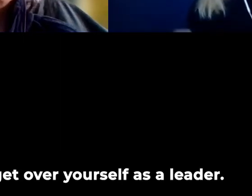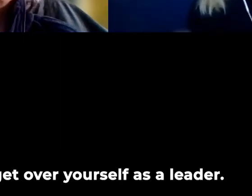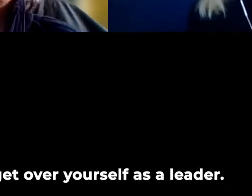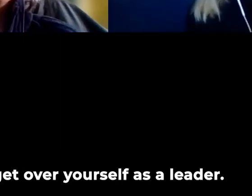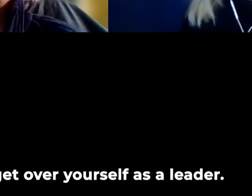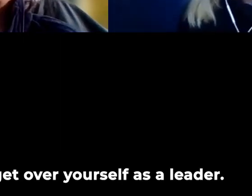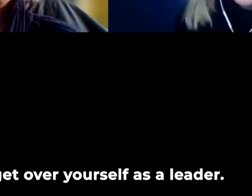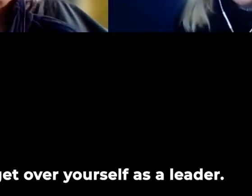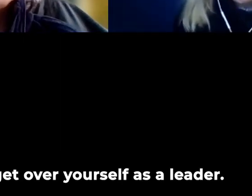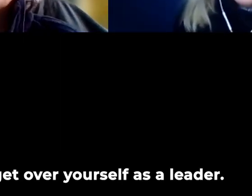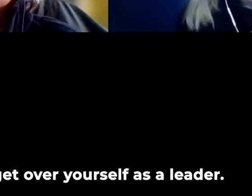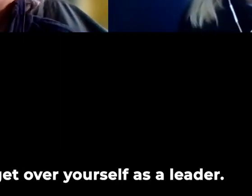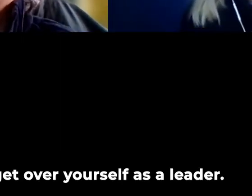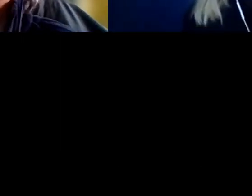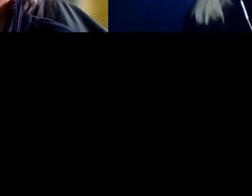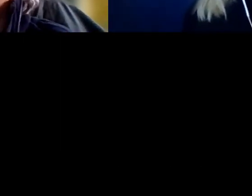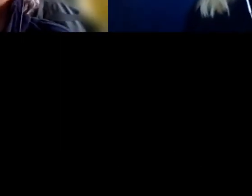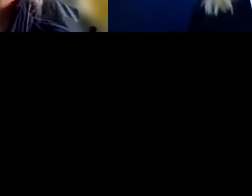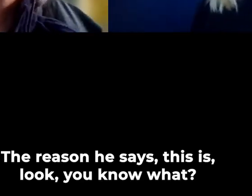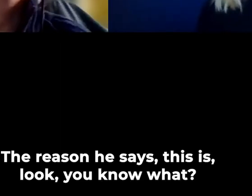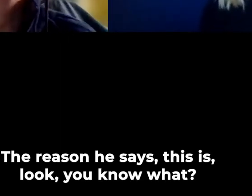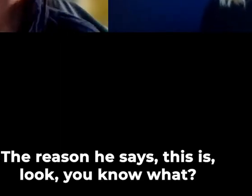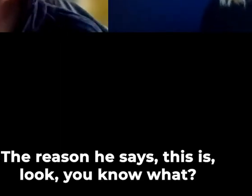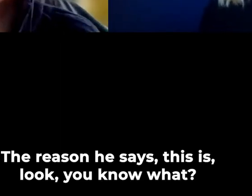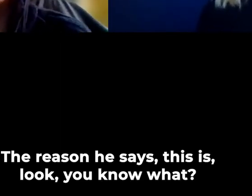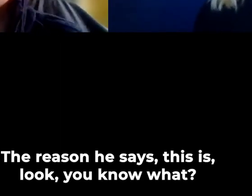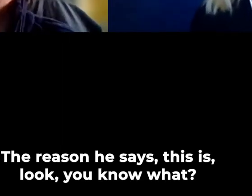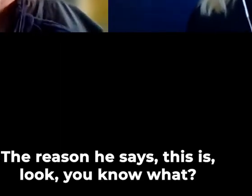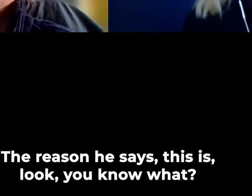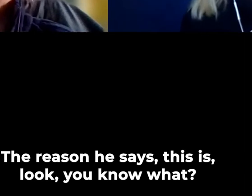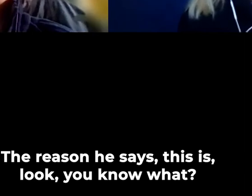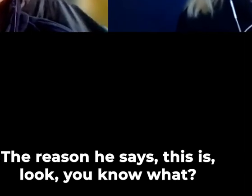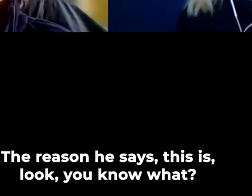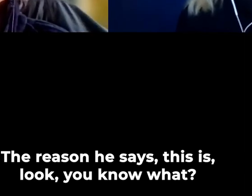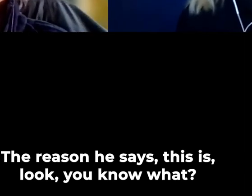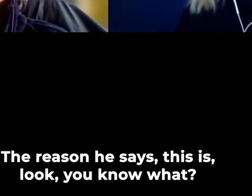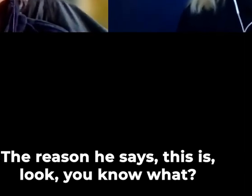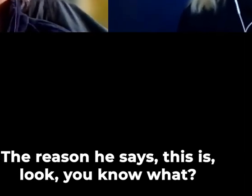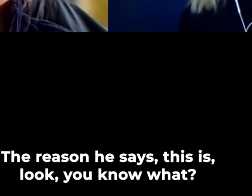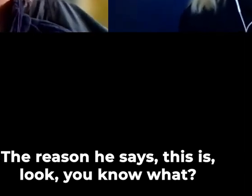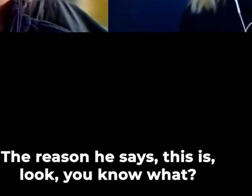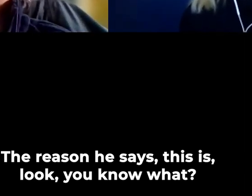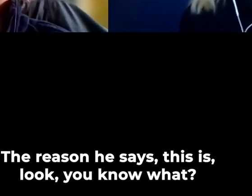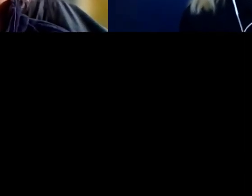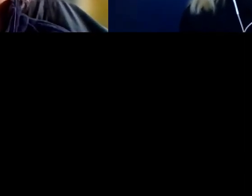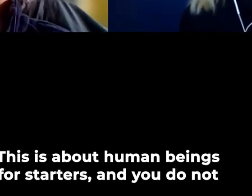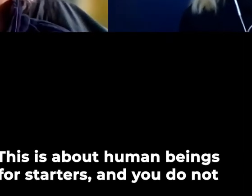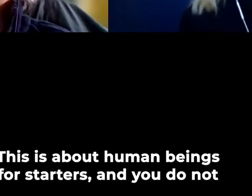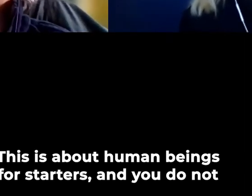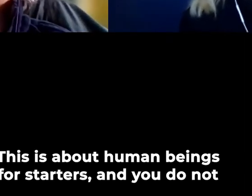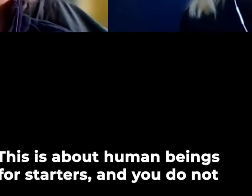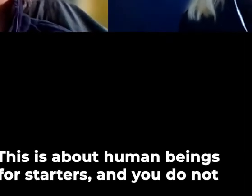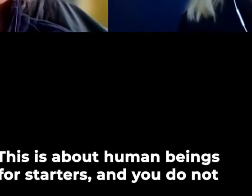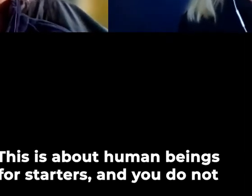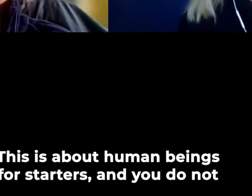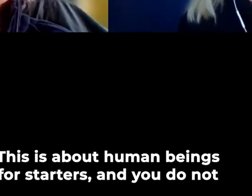like, get over yourself as a leader. And the reason he says this is, look, you know what? This is